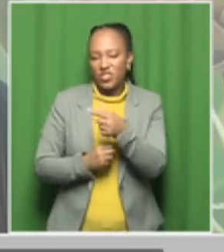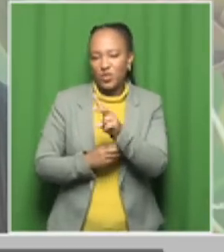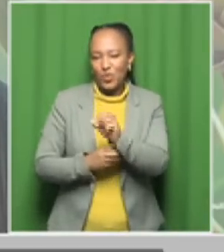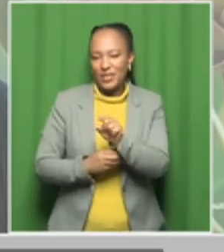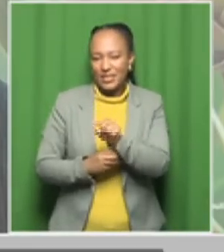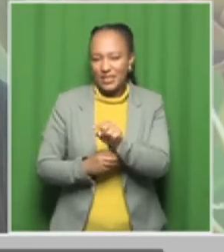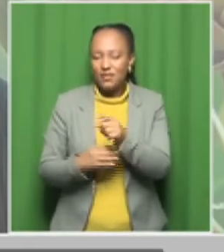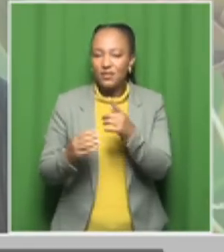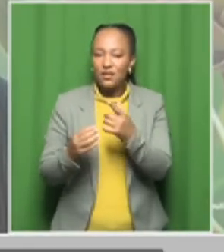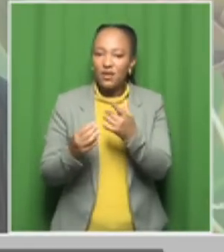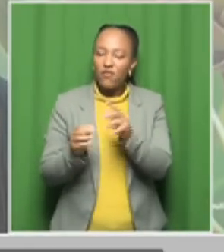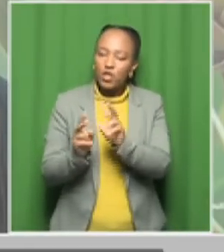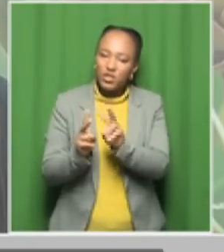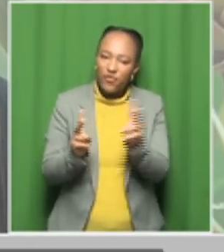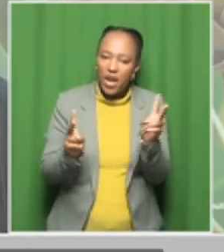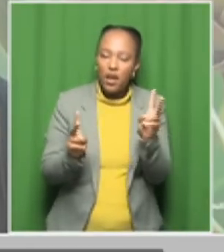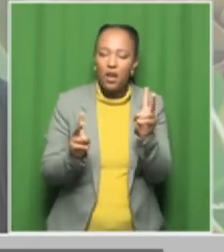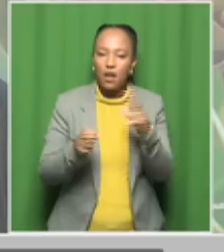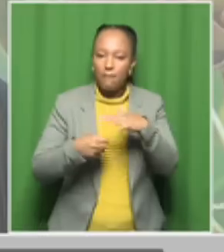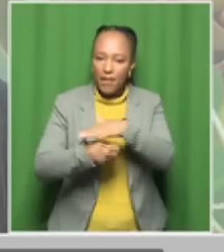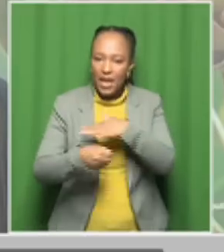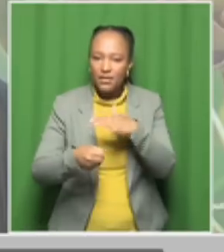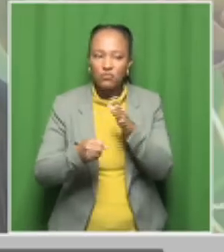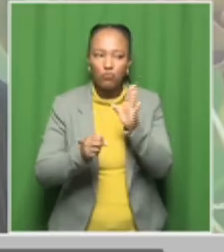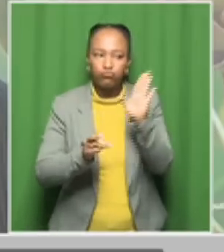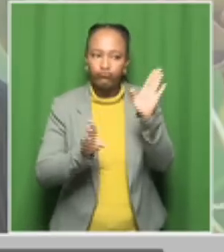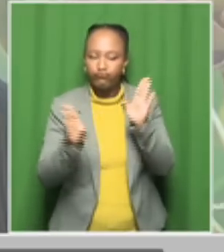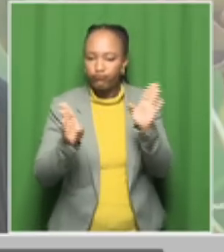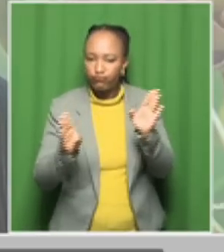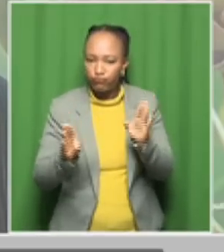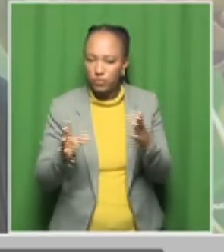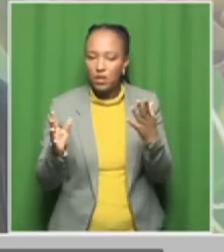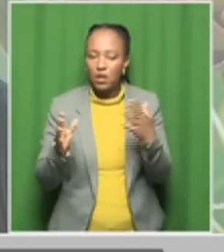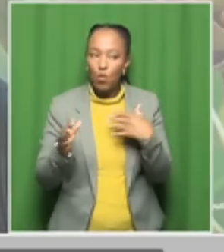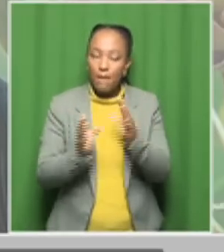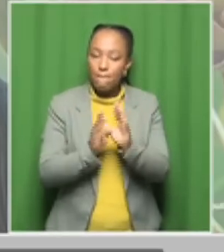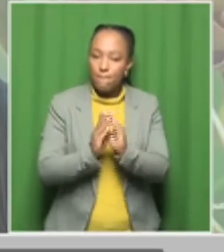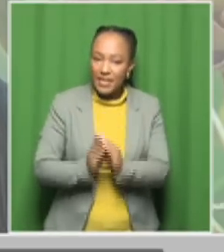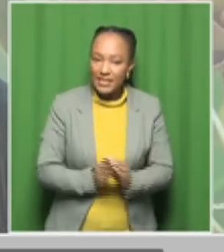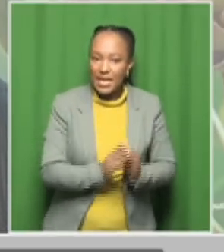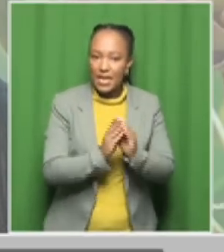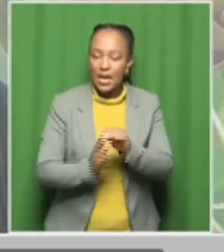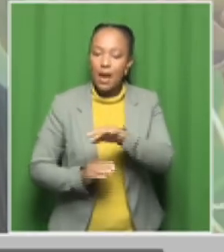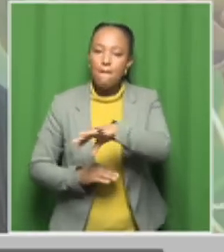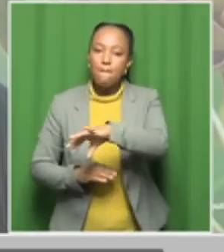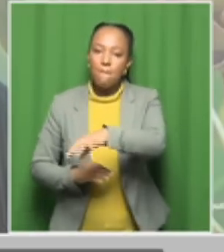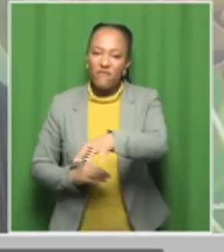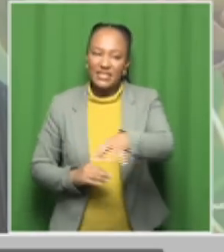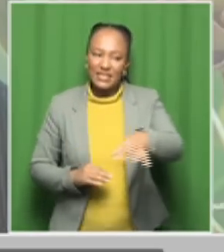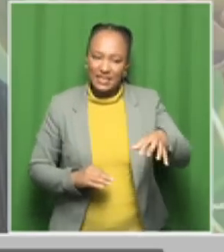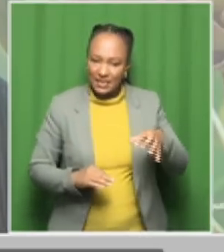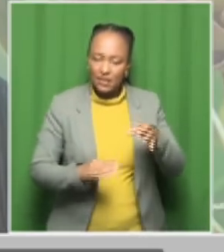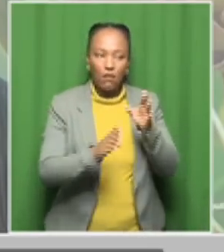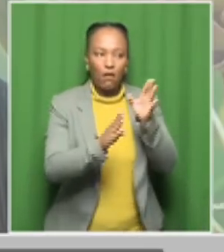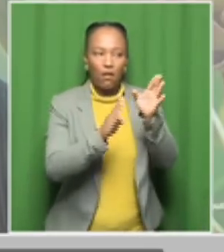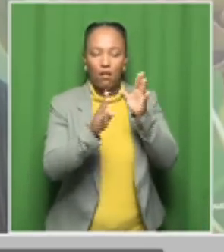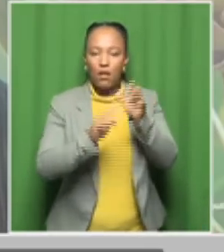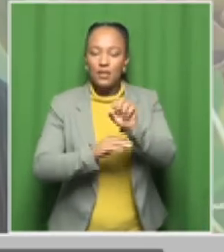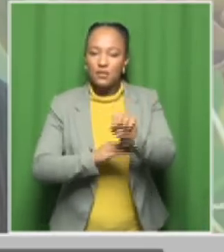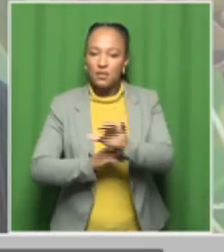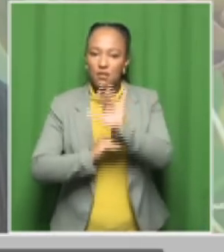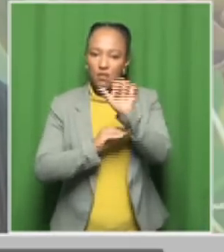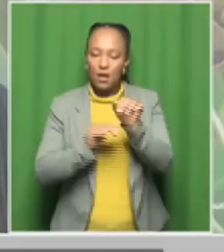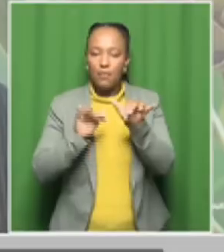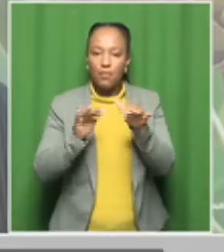all different manifestations, when we host meetings in different provinces, it is important that South Africans come out